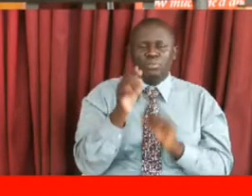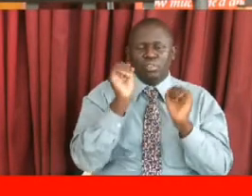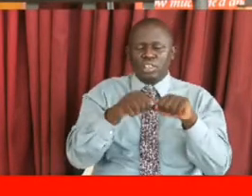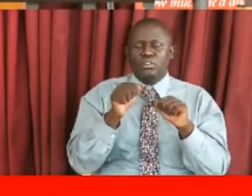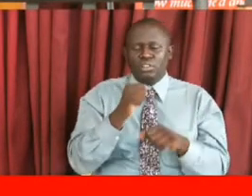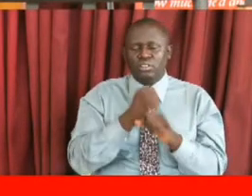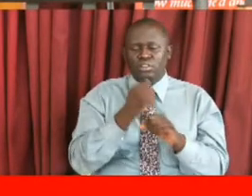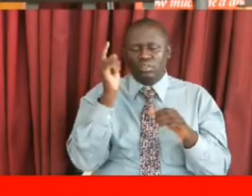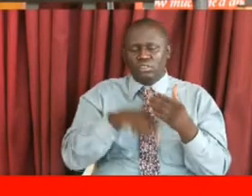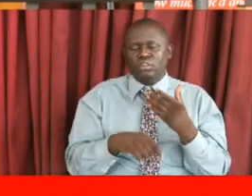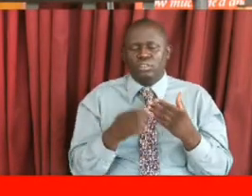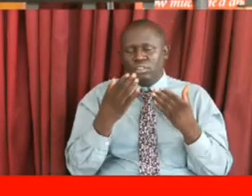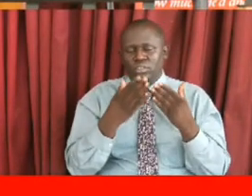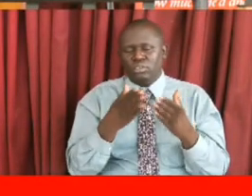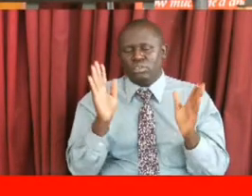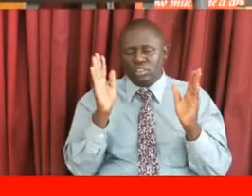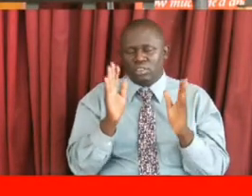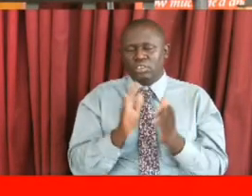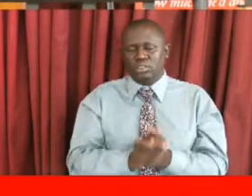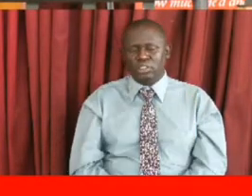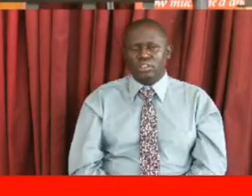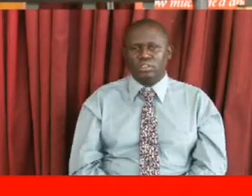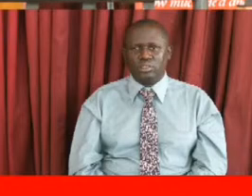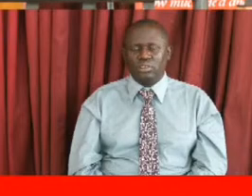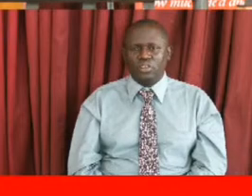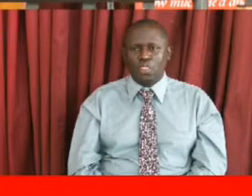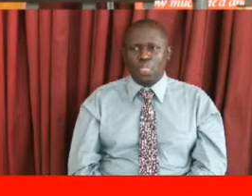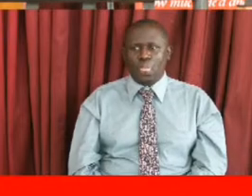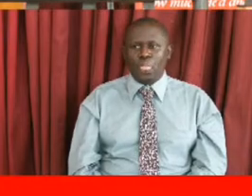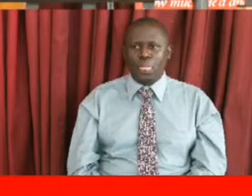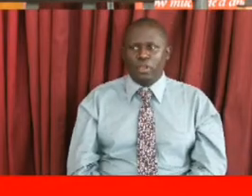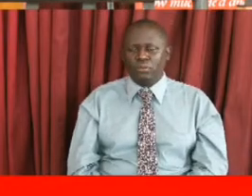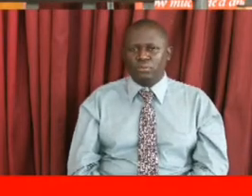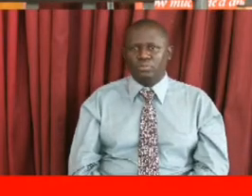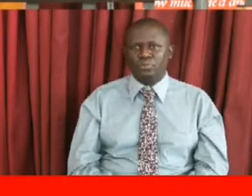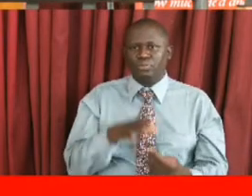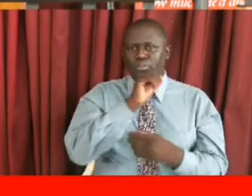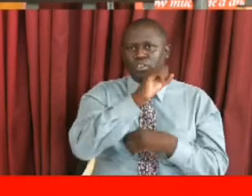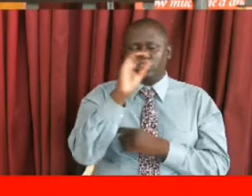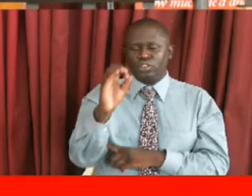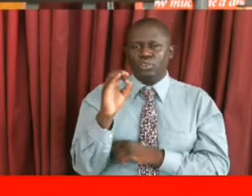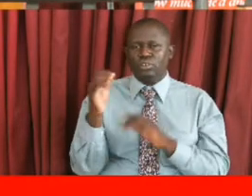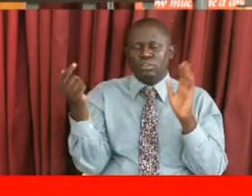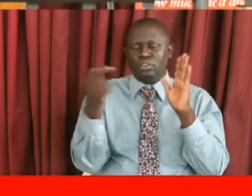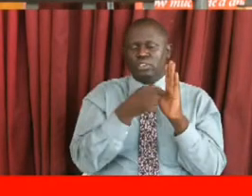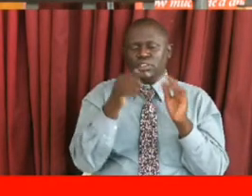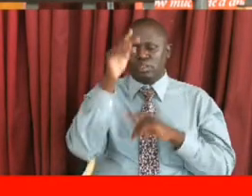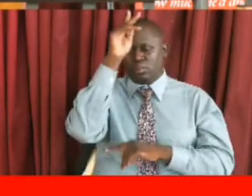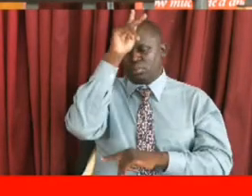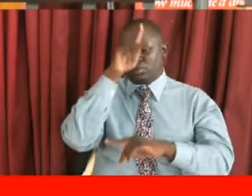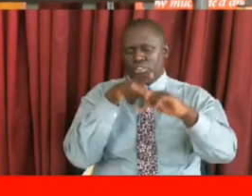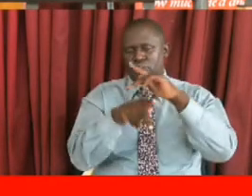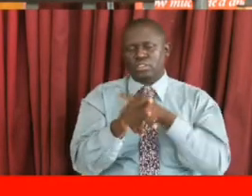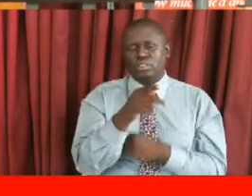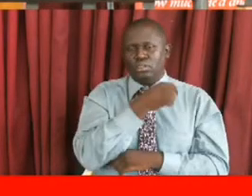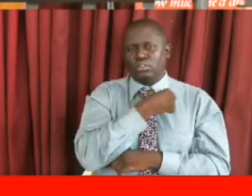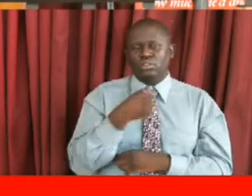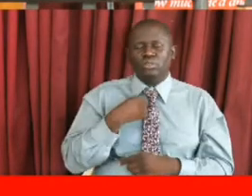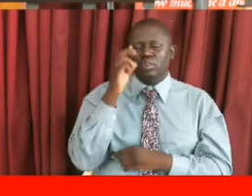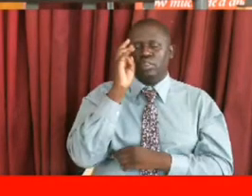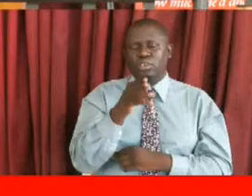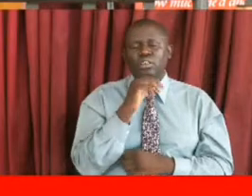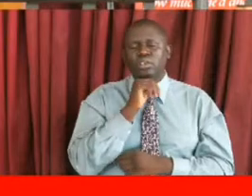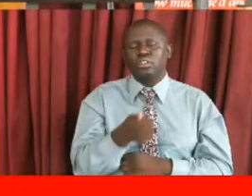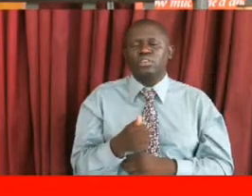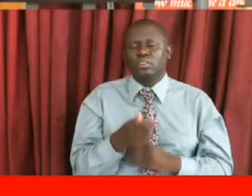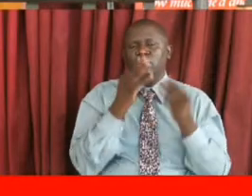Reve this is before the seeds were open so it's prophetic so we will not receive the opening of